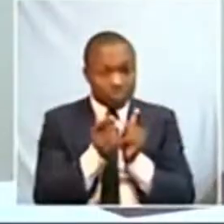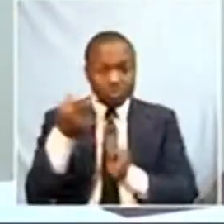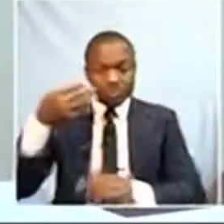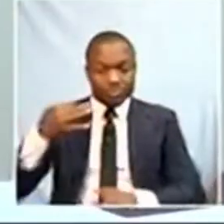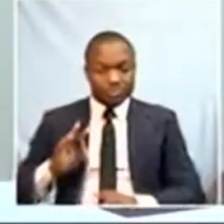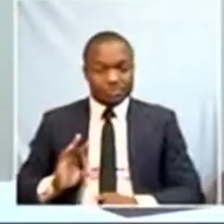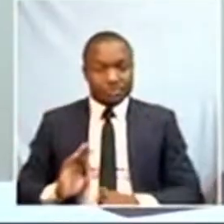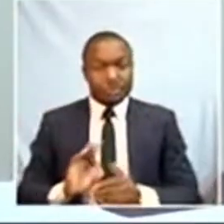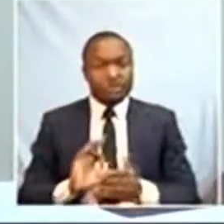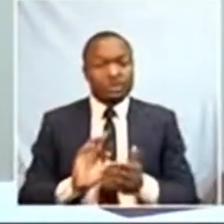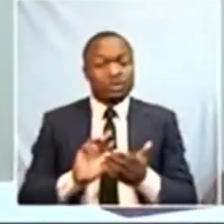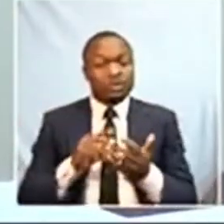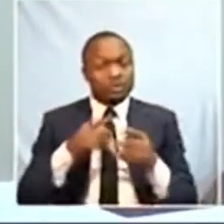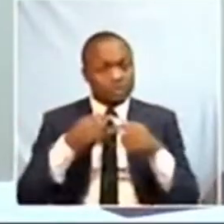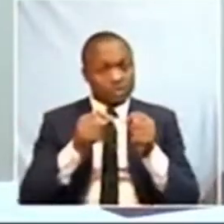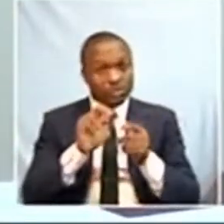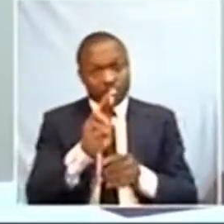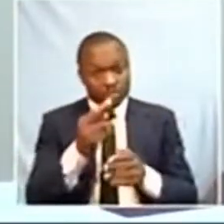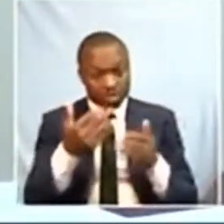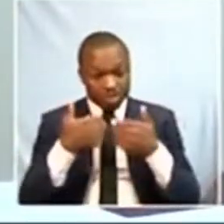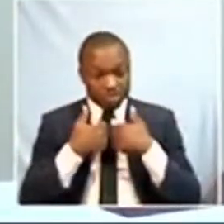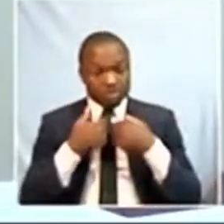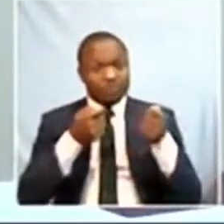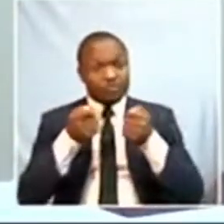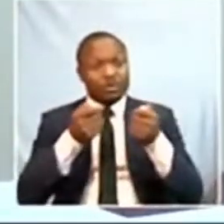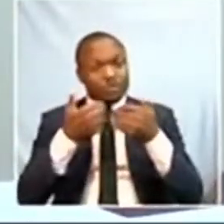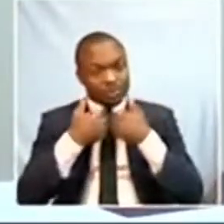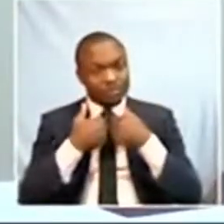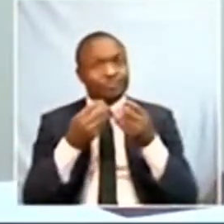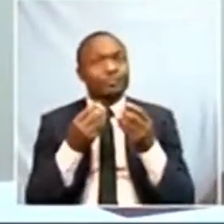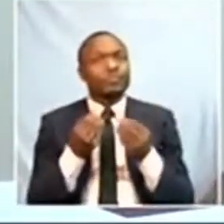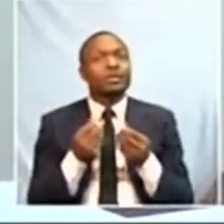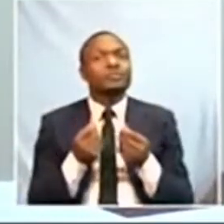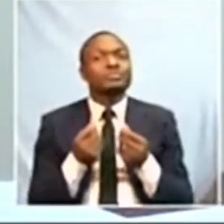recover? Because you have the vehicle, you have the money.